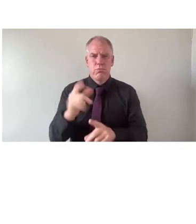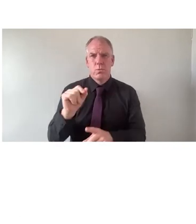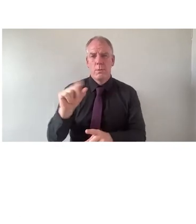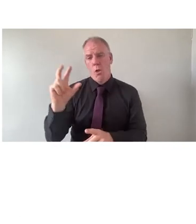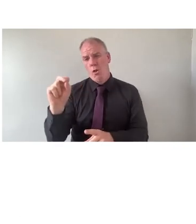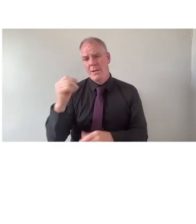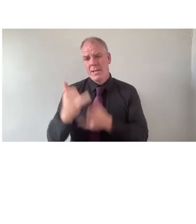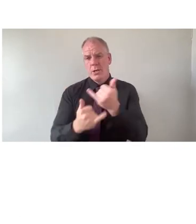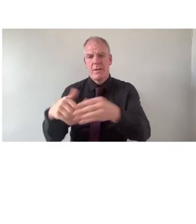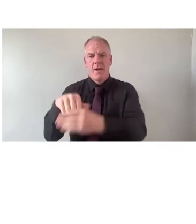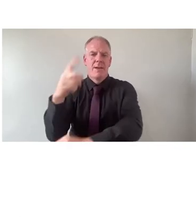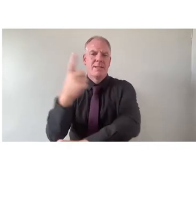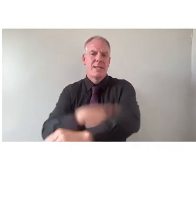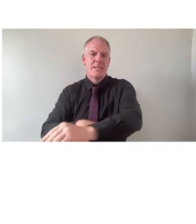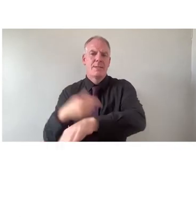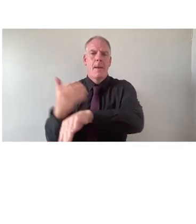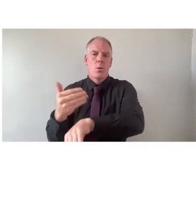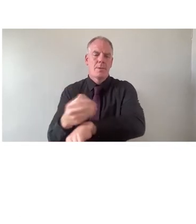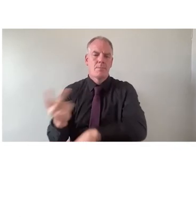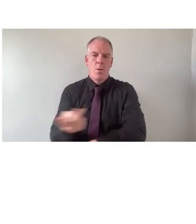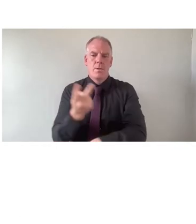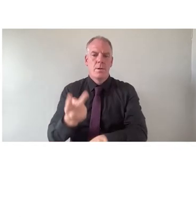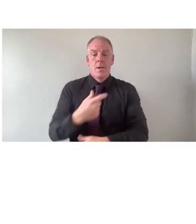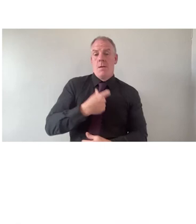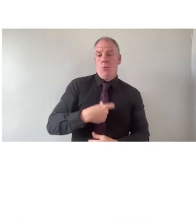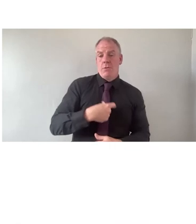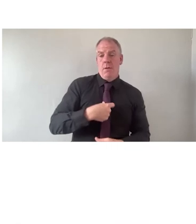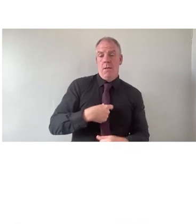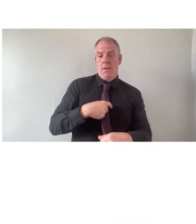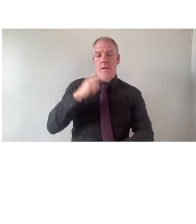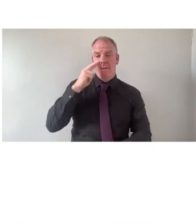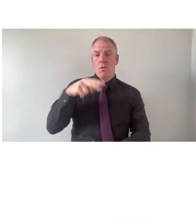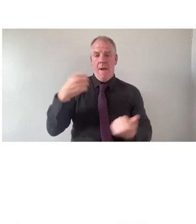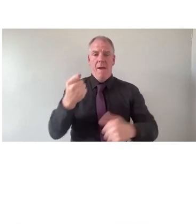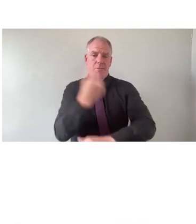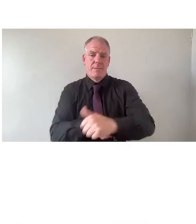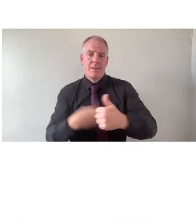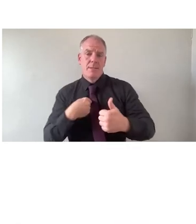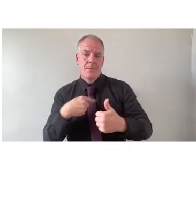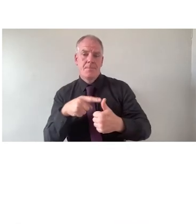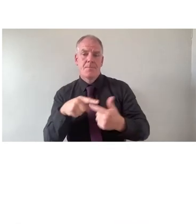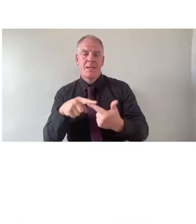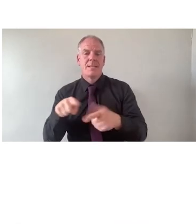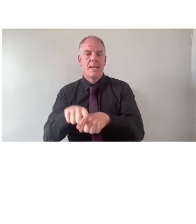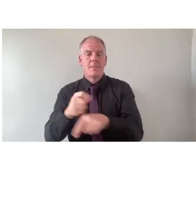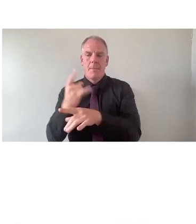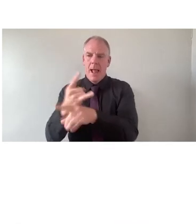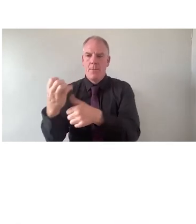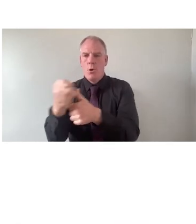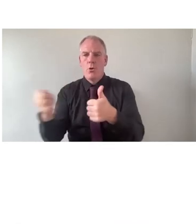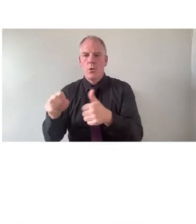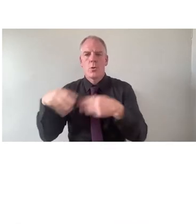nearly 30 years in disability and employment, both from a personal perspective as somebody with a disability and also helping others with